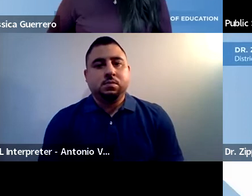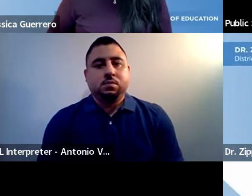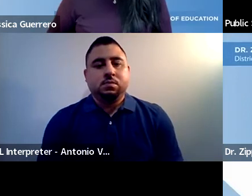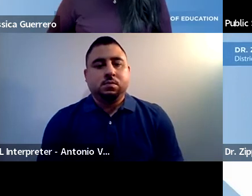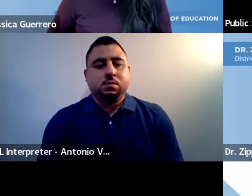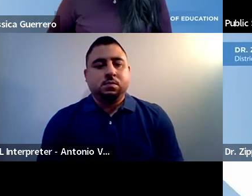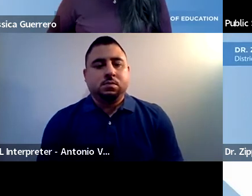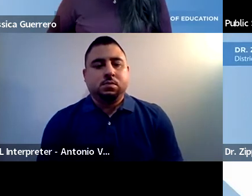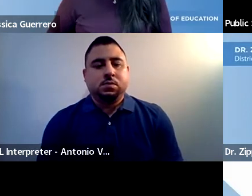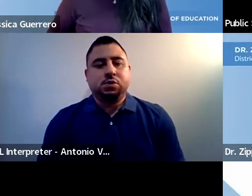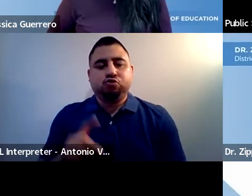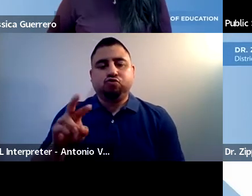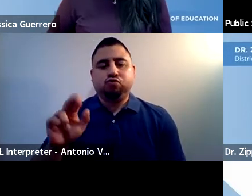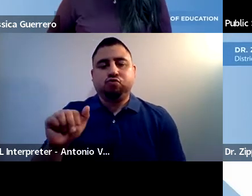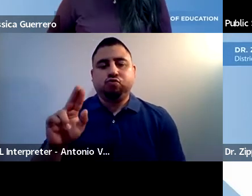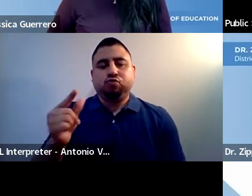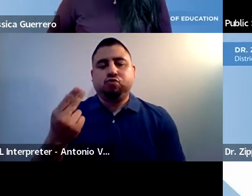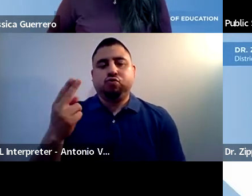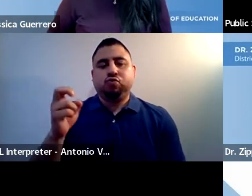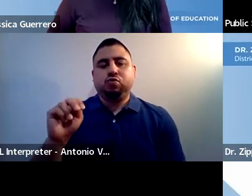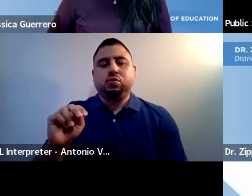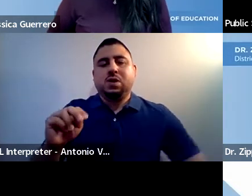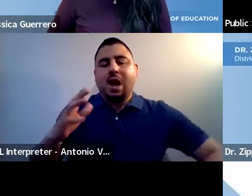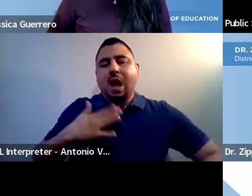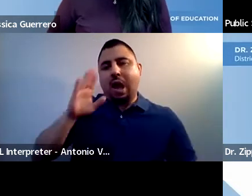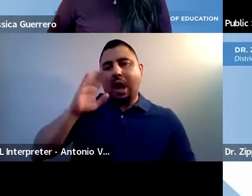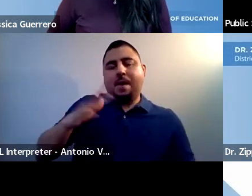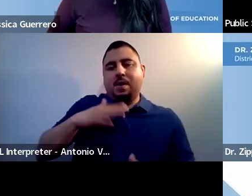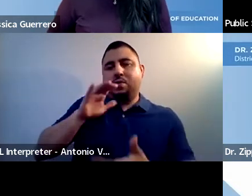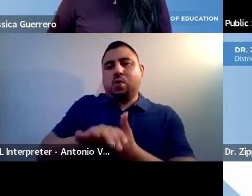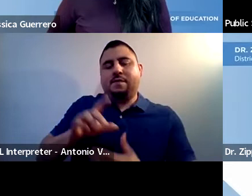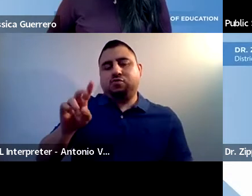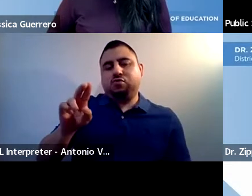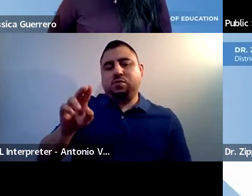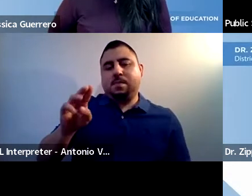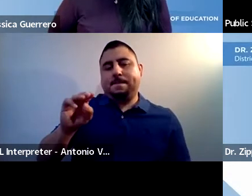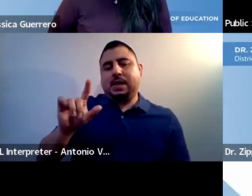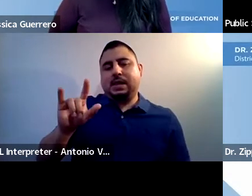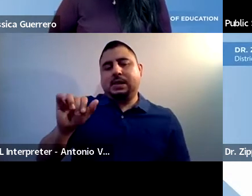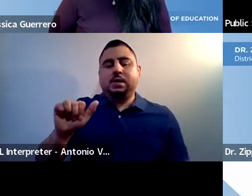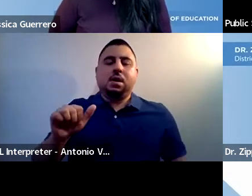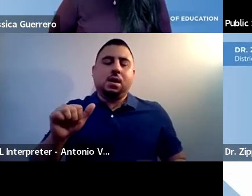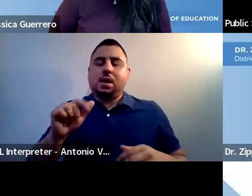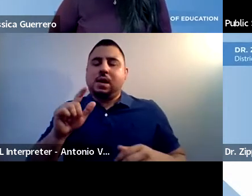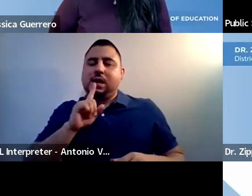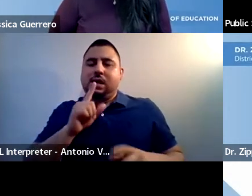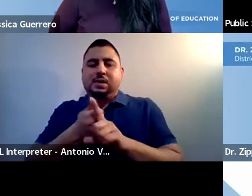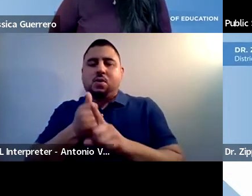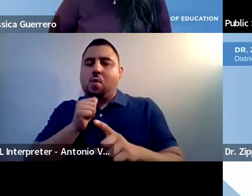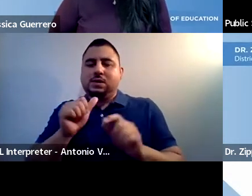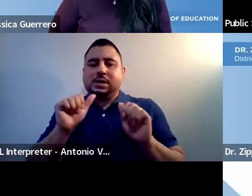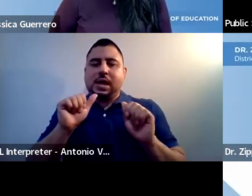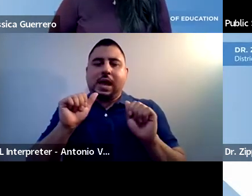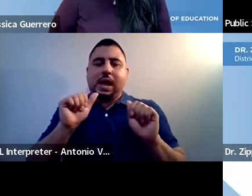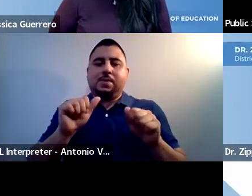We also have Good evening. This is his wife, Alima Drawhorn. So he wasn't able to actually